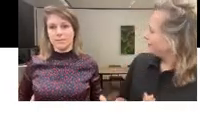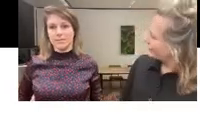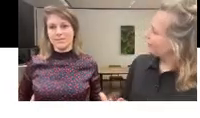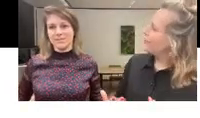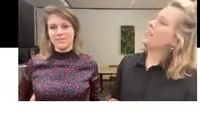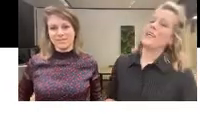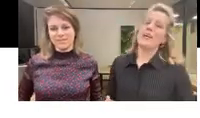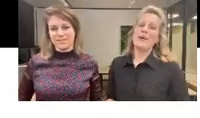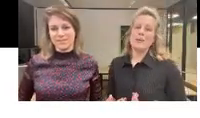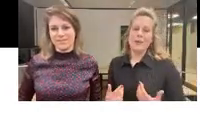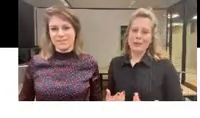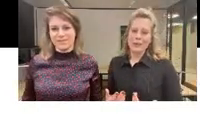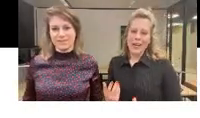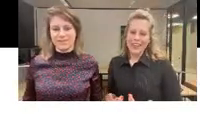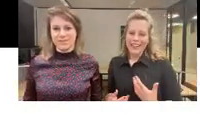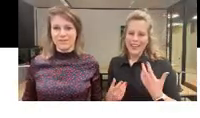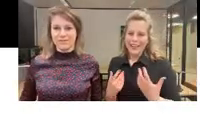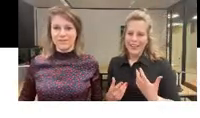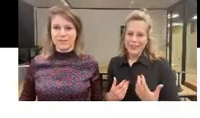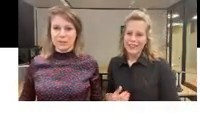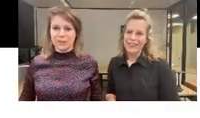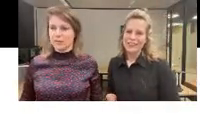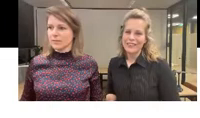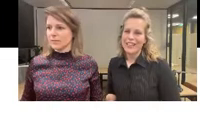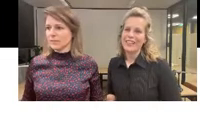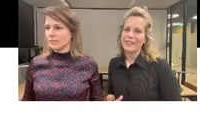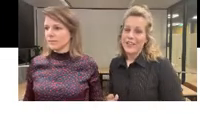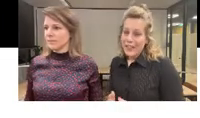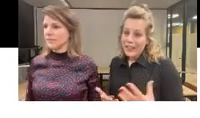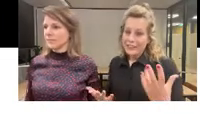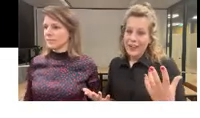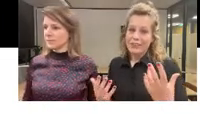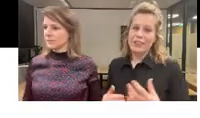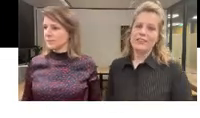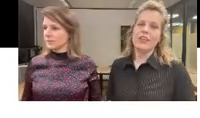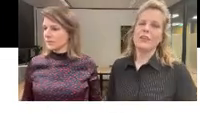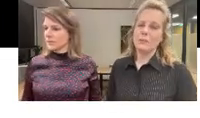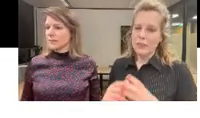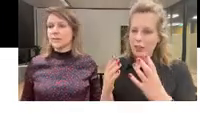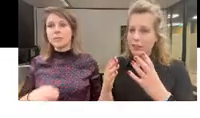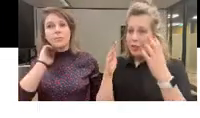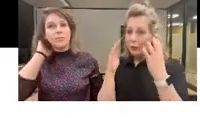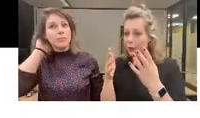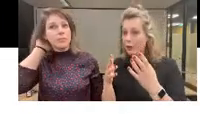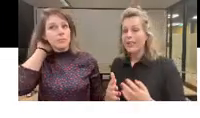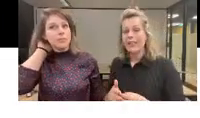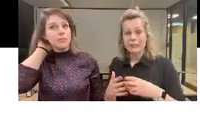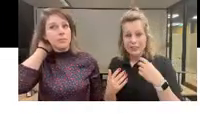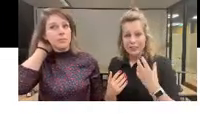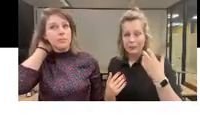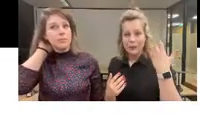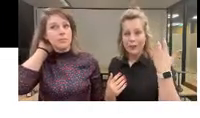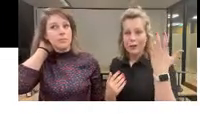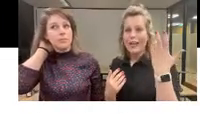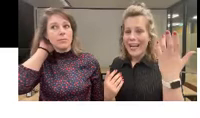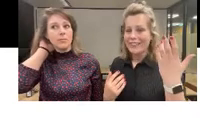surprisingly shocked by the great results that our study showed, because we already have seen